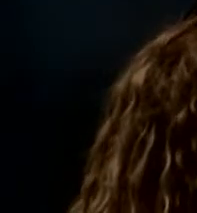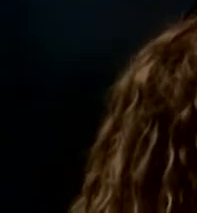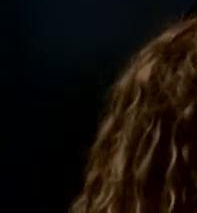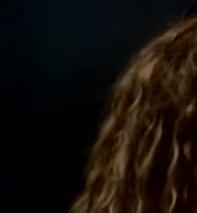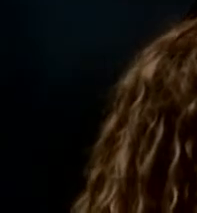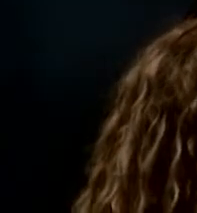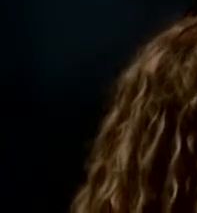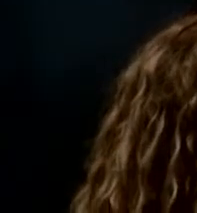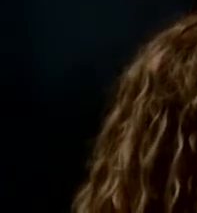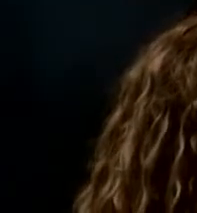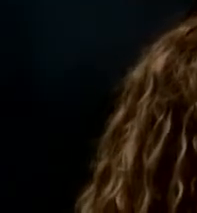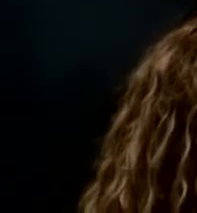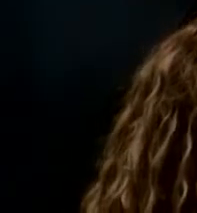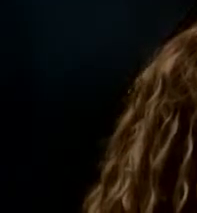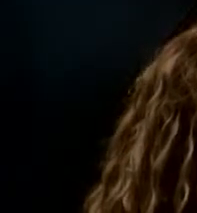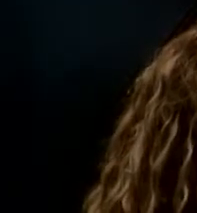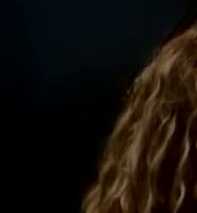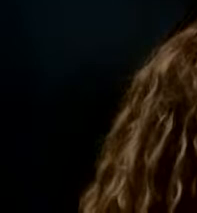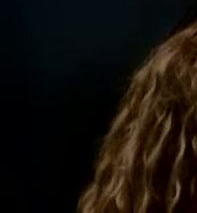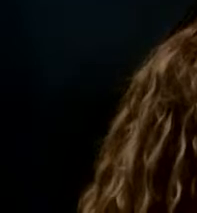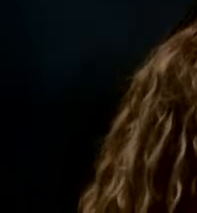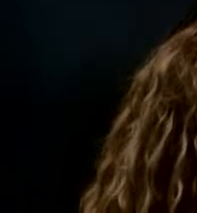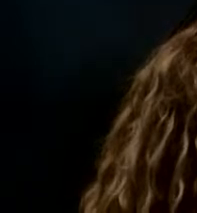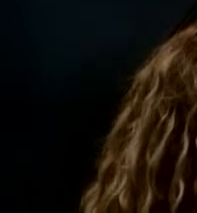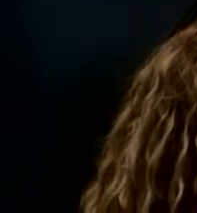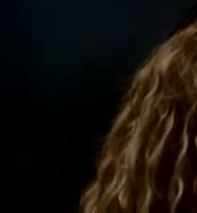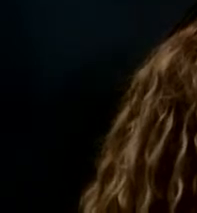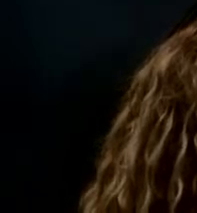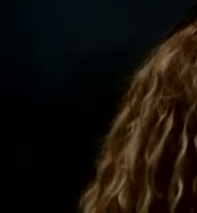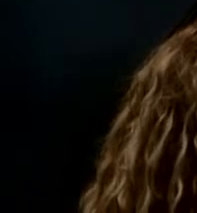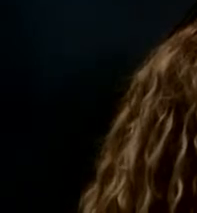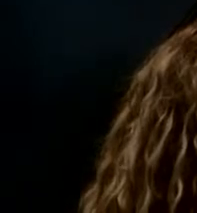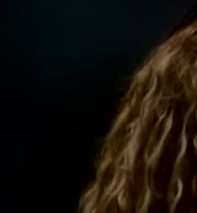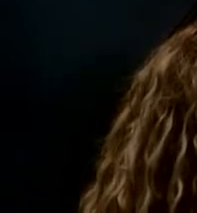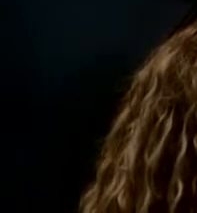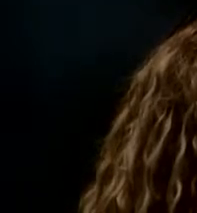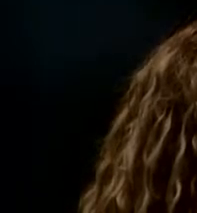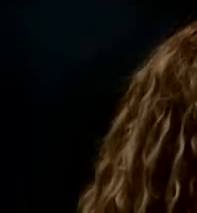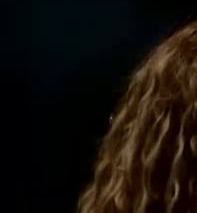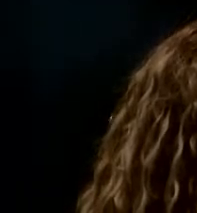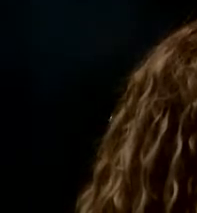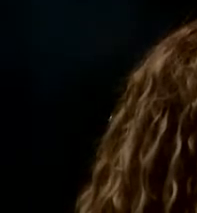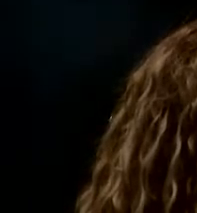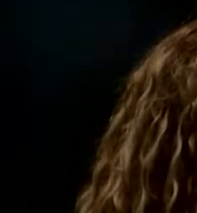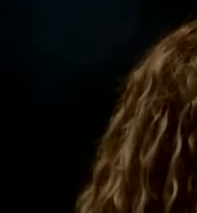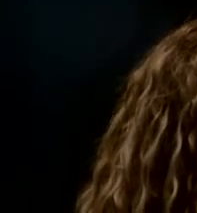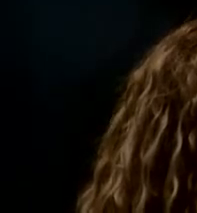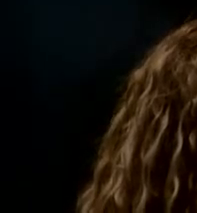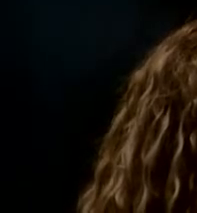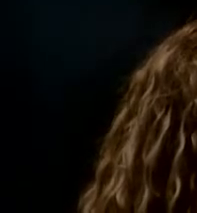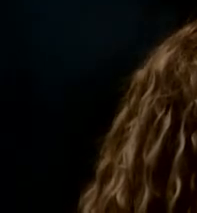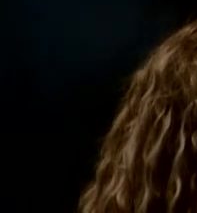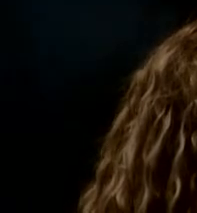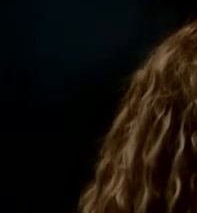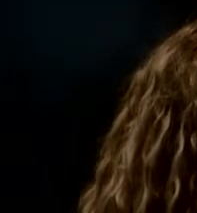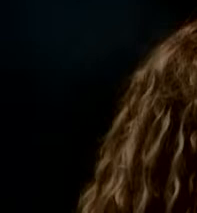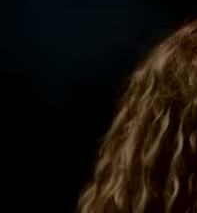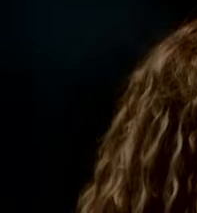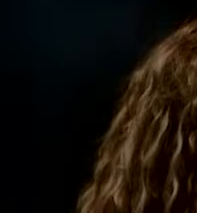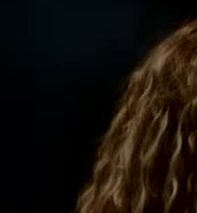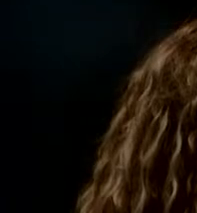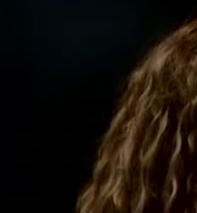I am so incredibly grateful that we had the opening act, and I'm going to read their bios. The